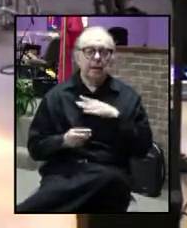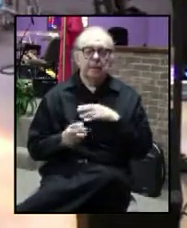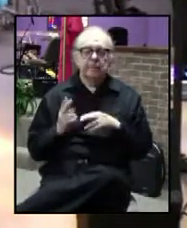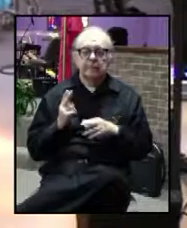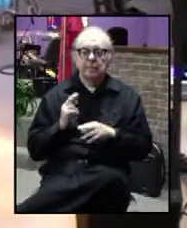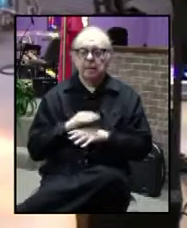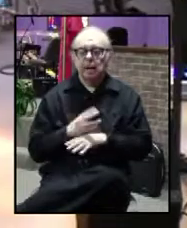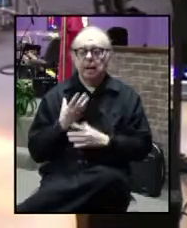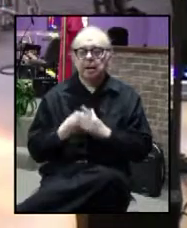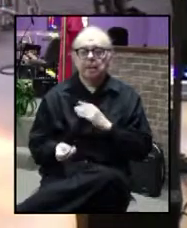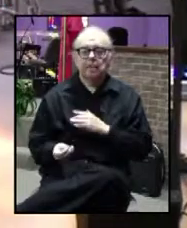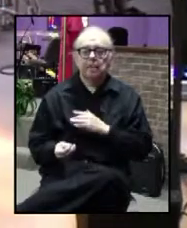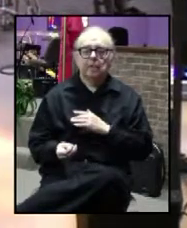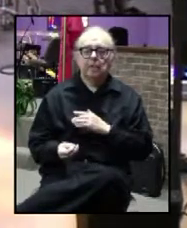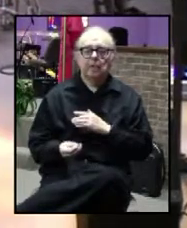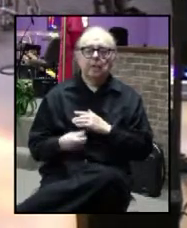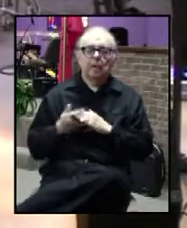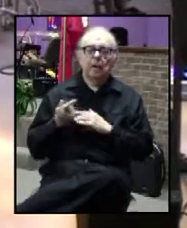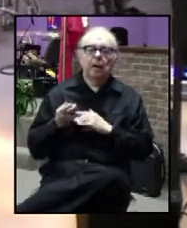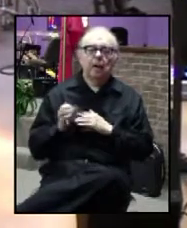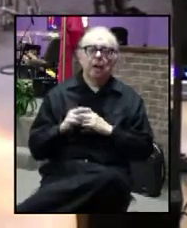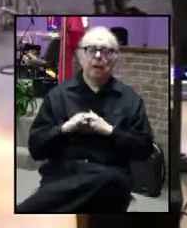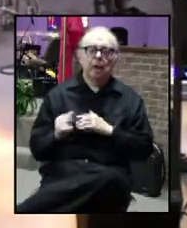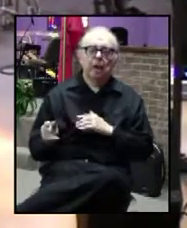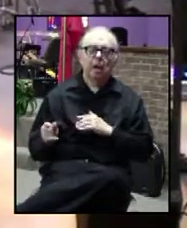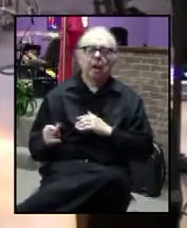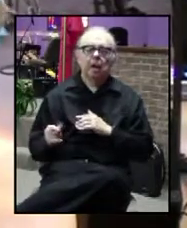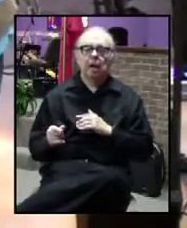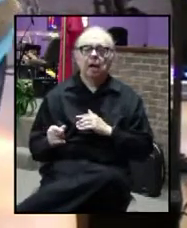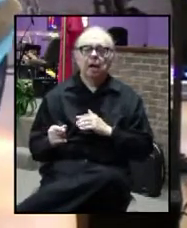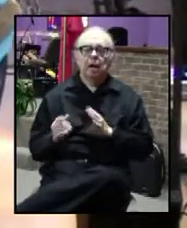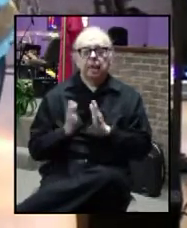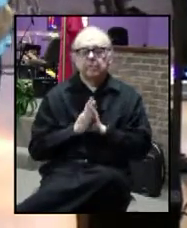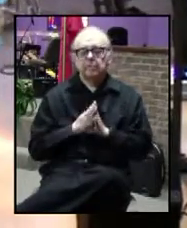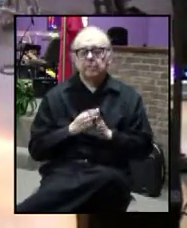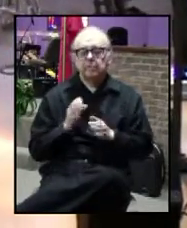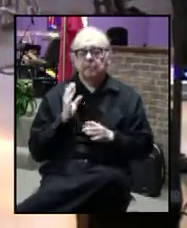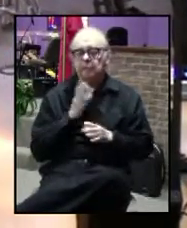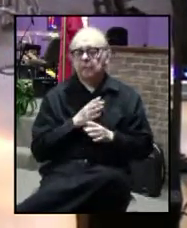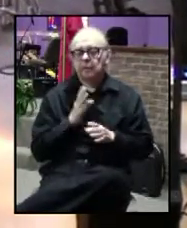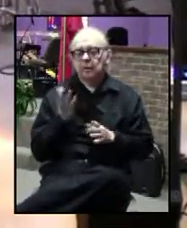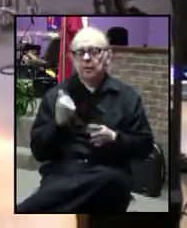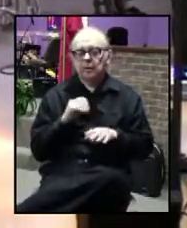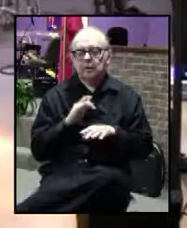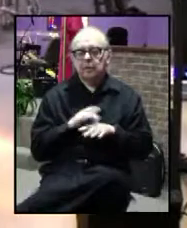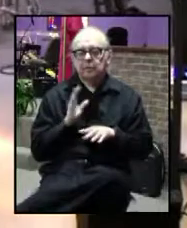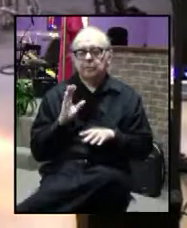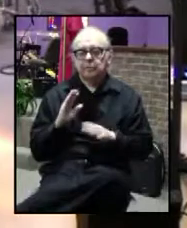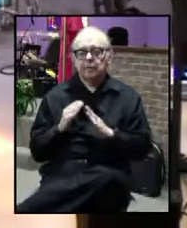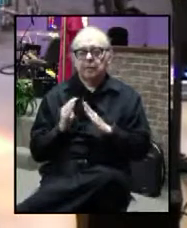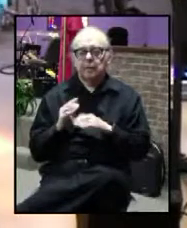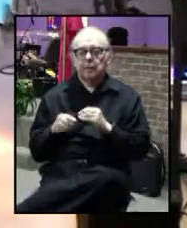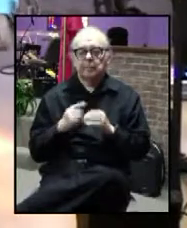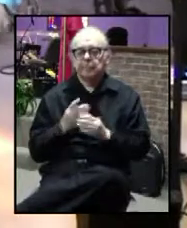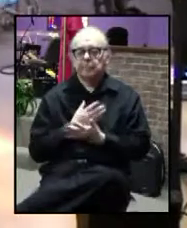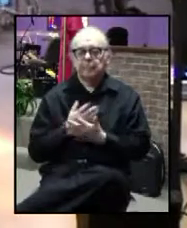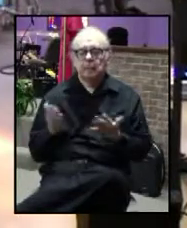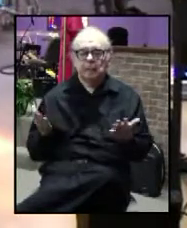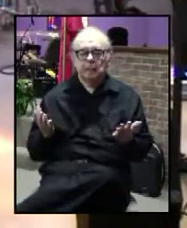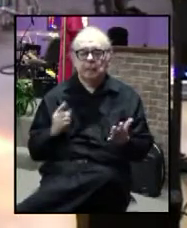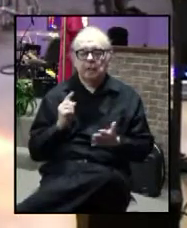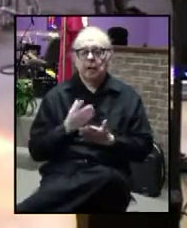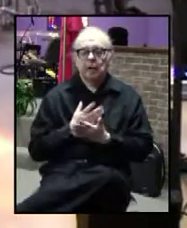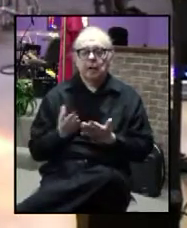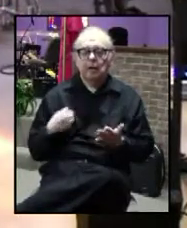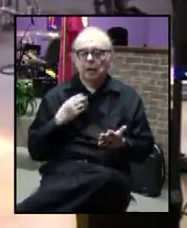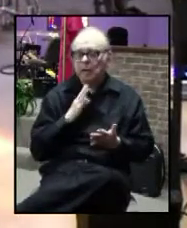Middletown. And Jerry is always after, she's always after me. Chuck, she says, I know you really like to reach out into the community. You really like to do some things. And one of the